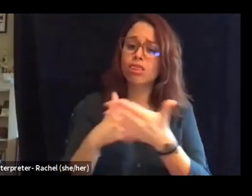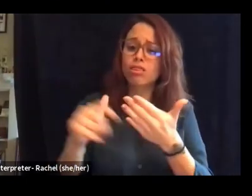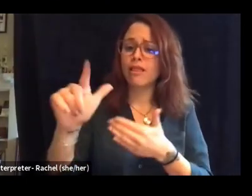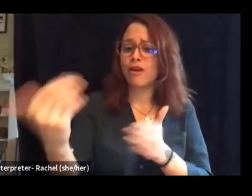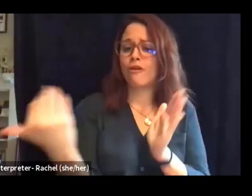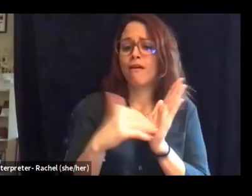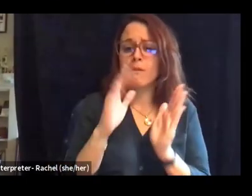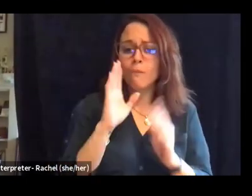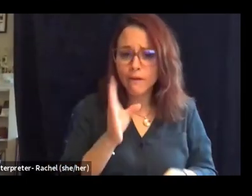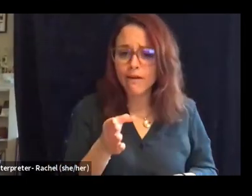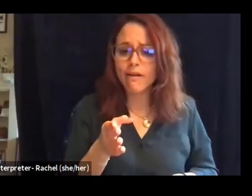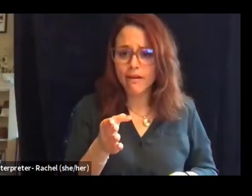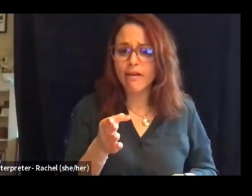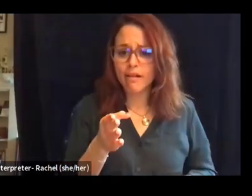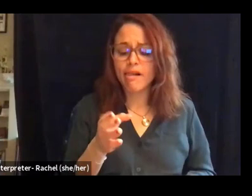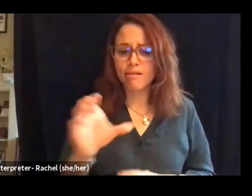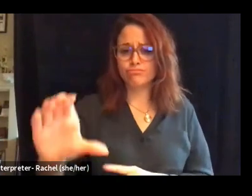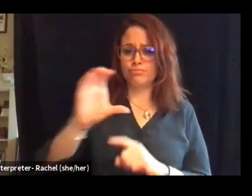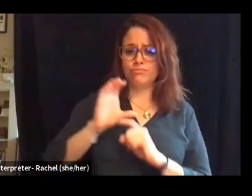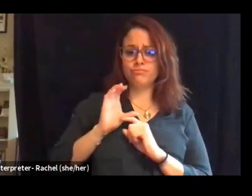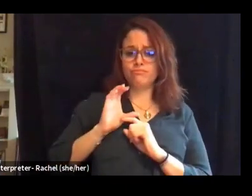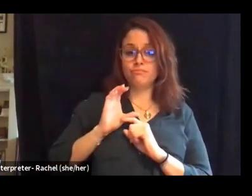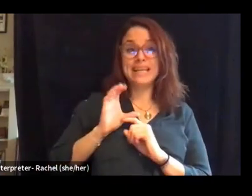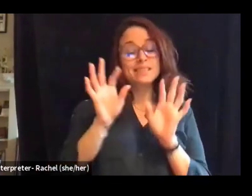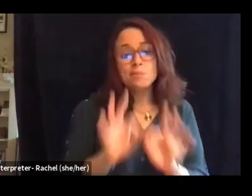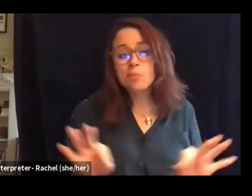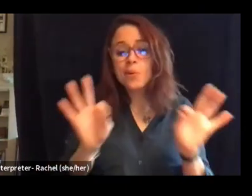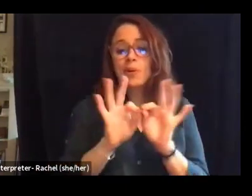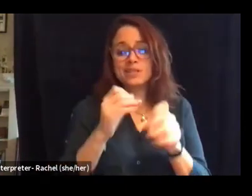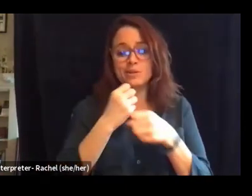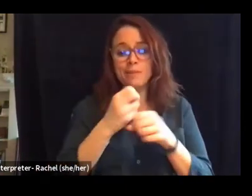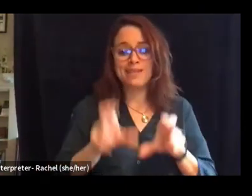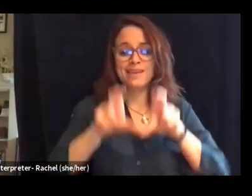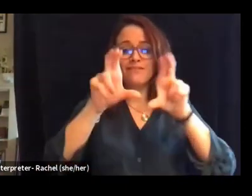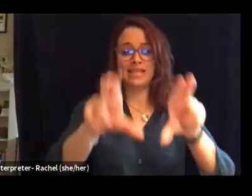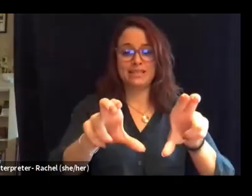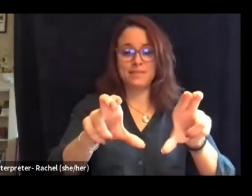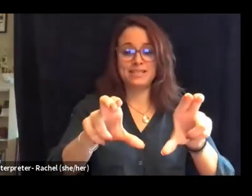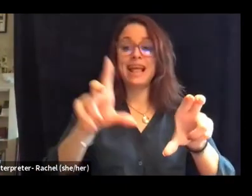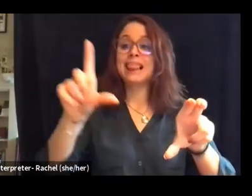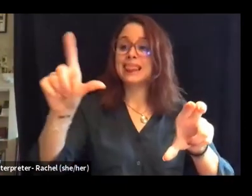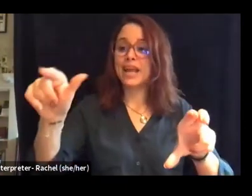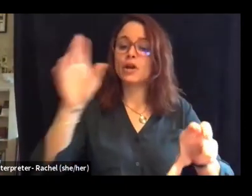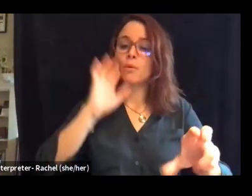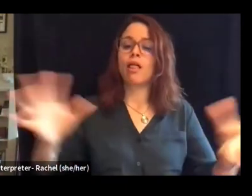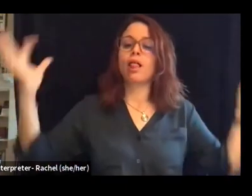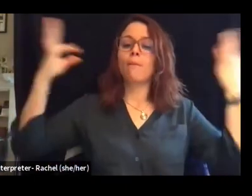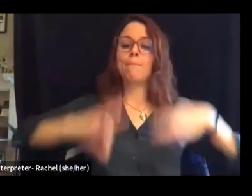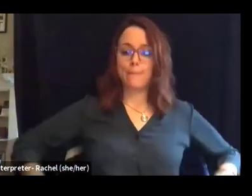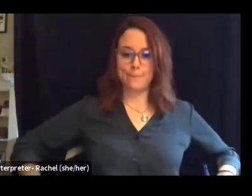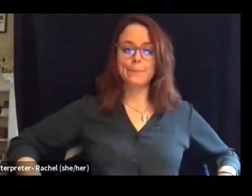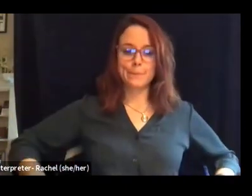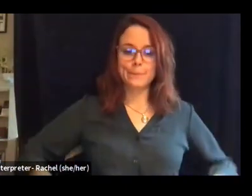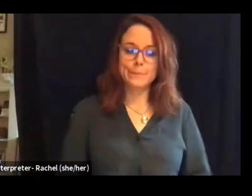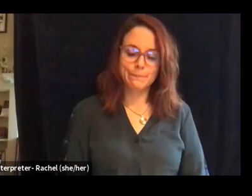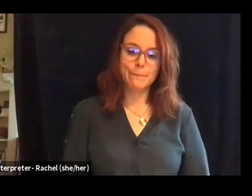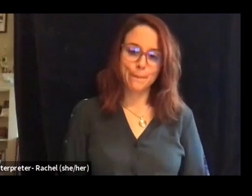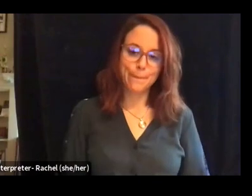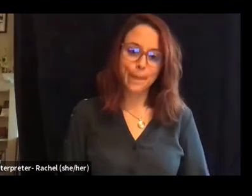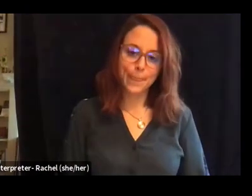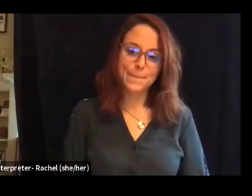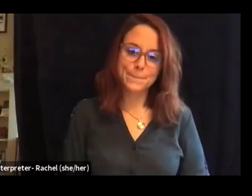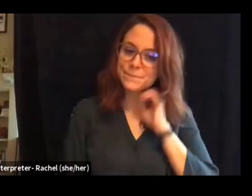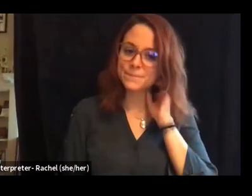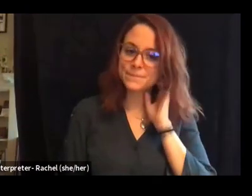the day, you actually absolutely need to make those investments to achieve your goal of $30,000 here in this